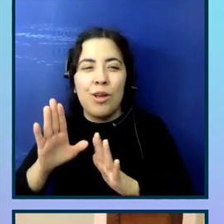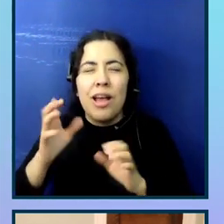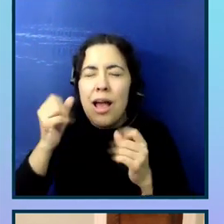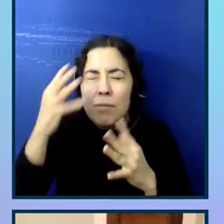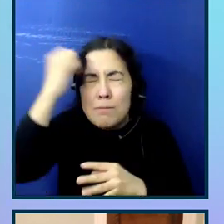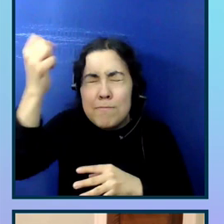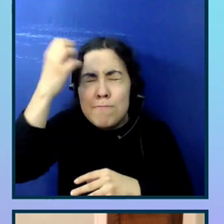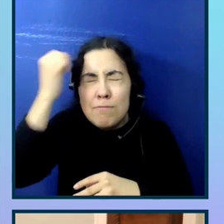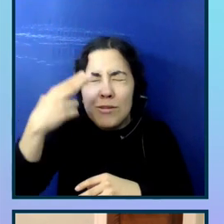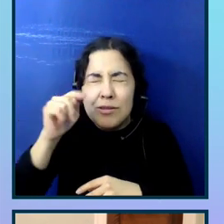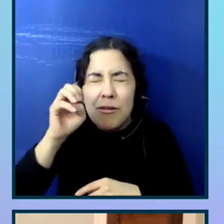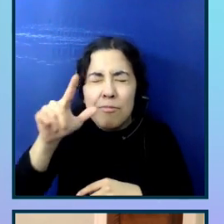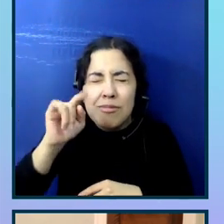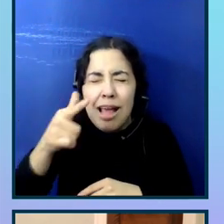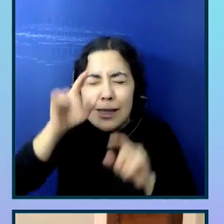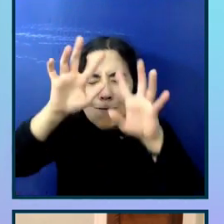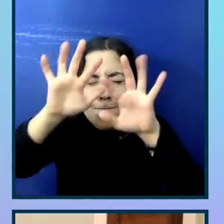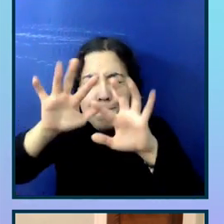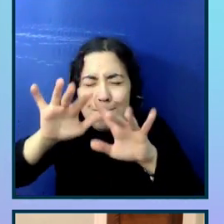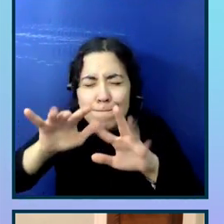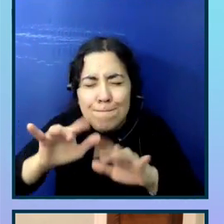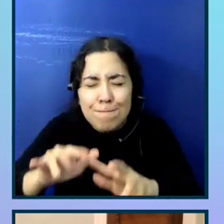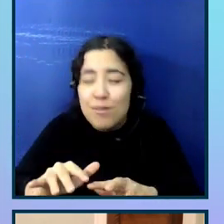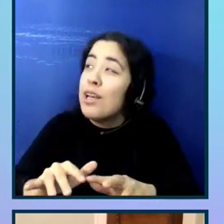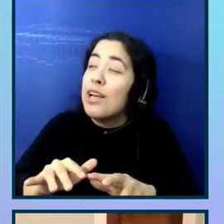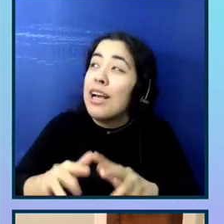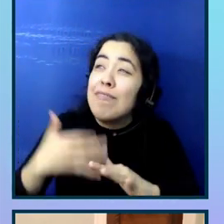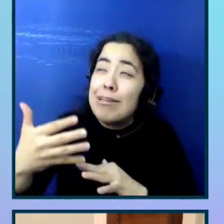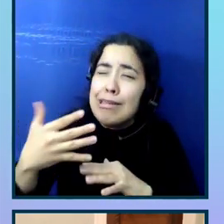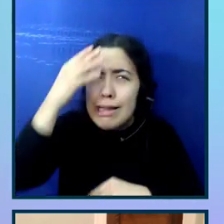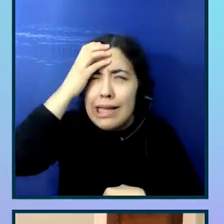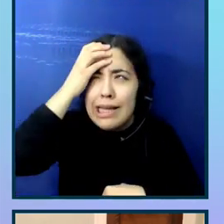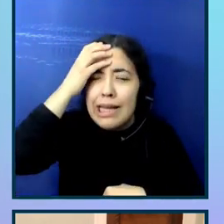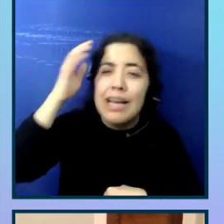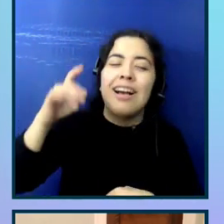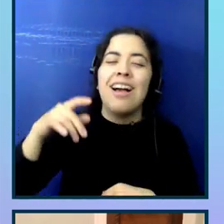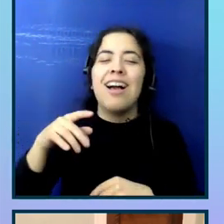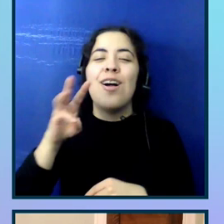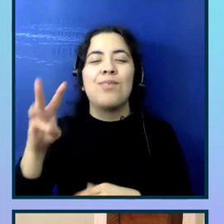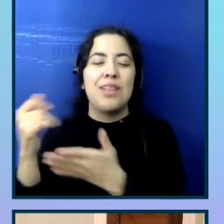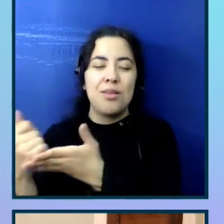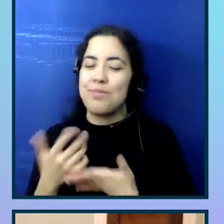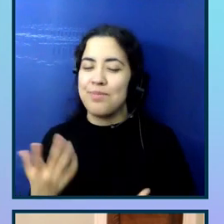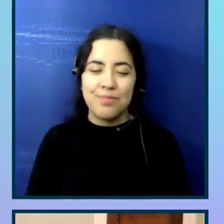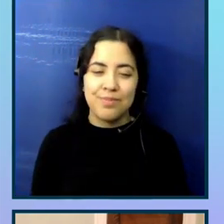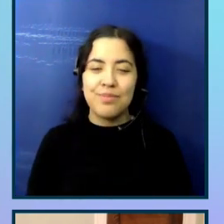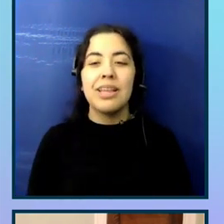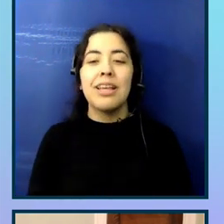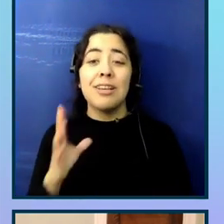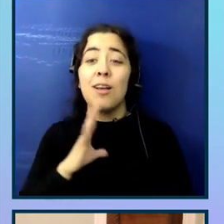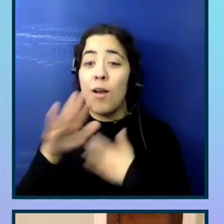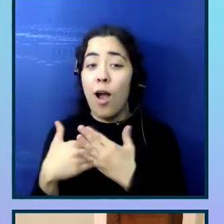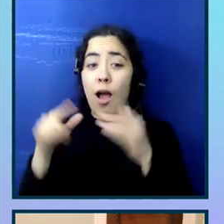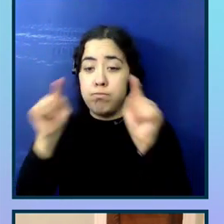remember? I eventually got a little bit of help from some random website. But all of these tags